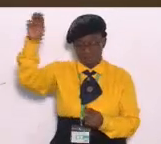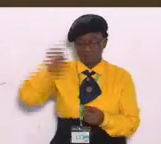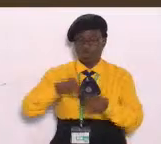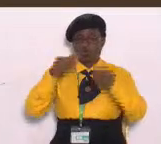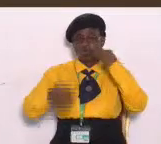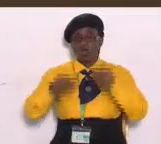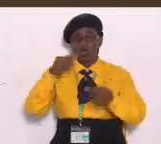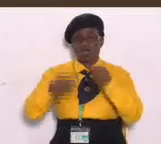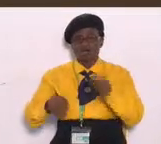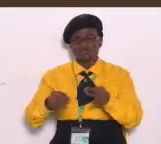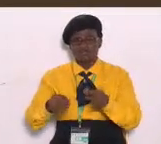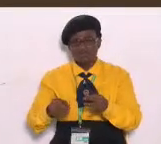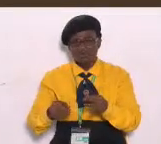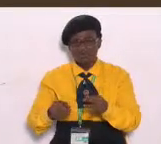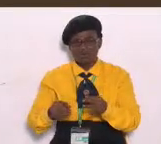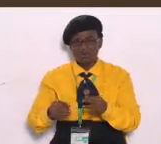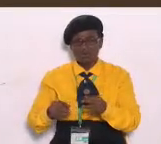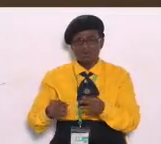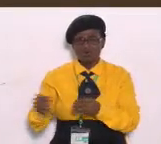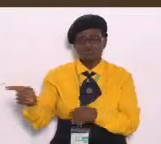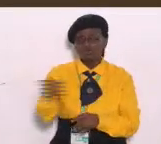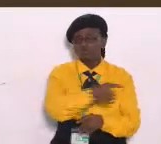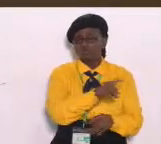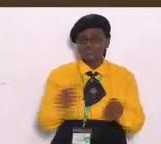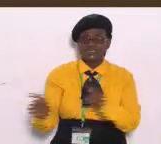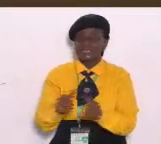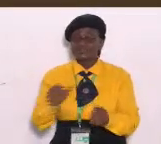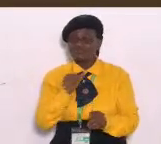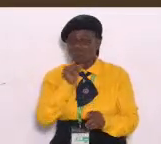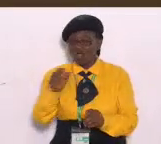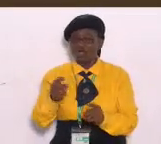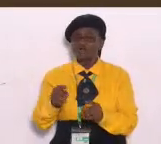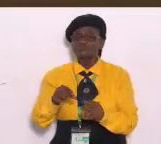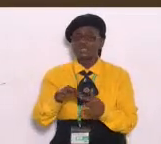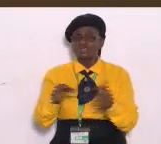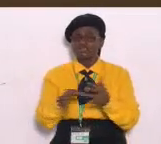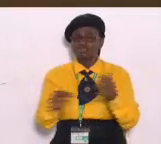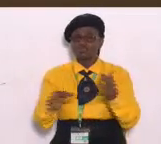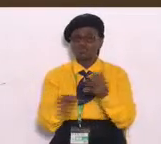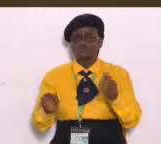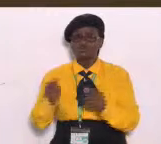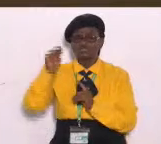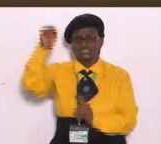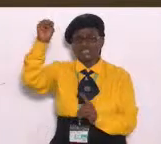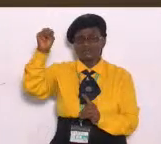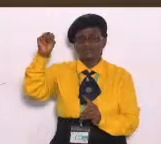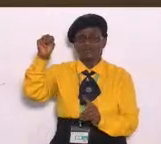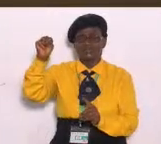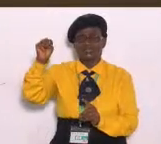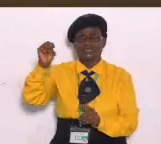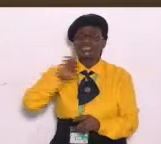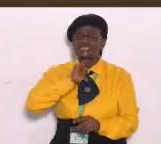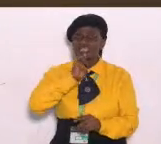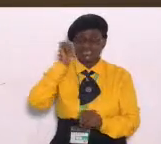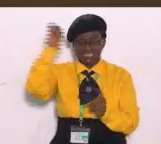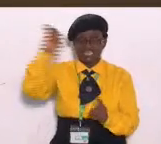you did not elect him, so he's not looking for re-election.